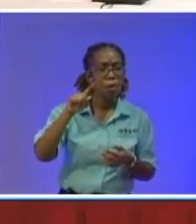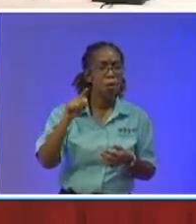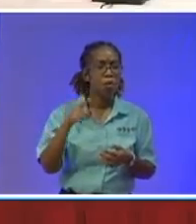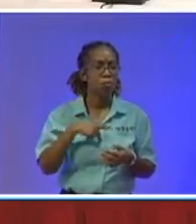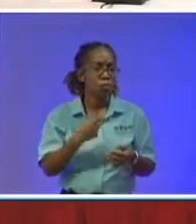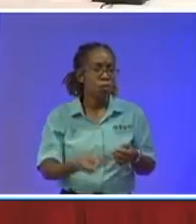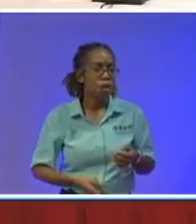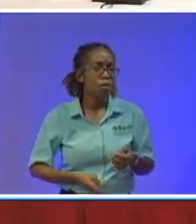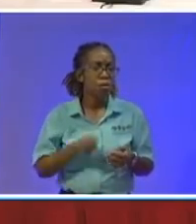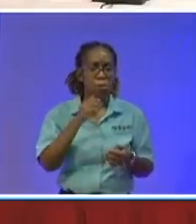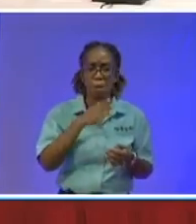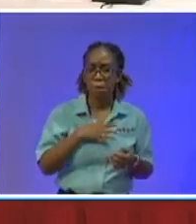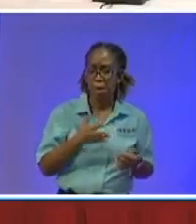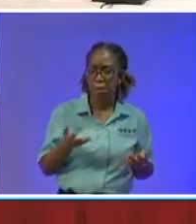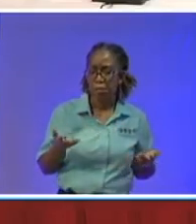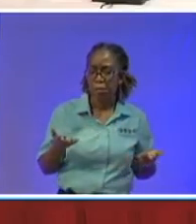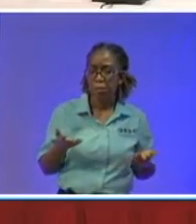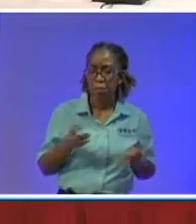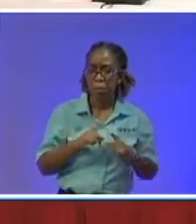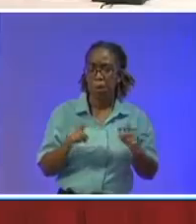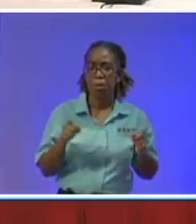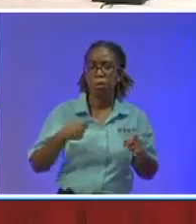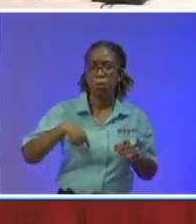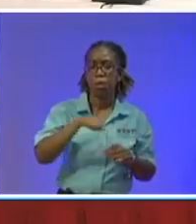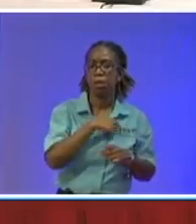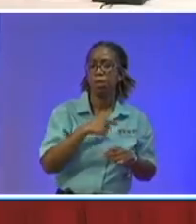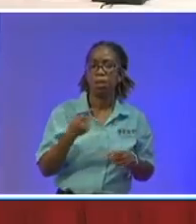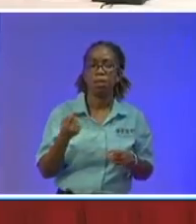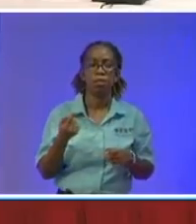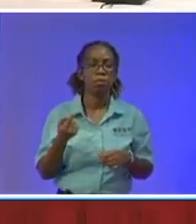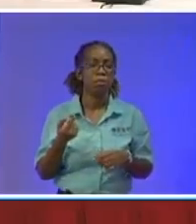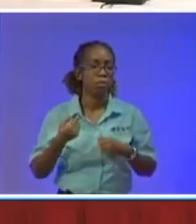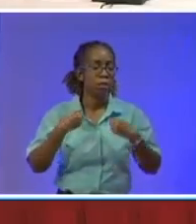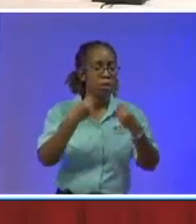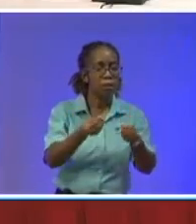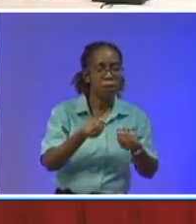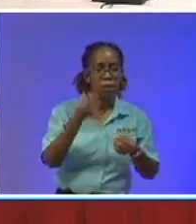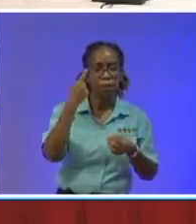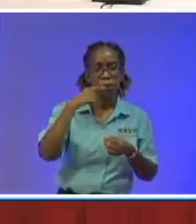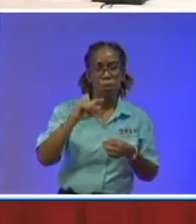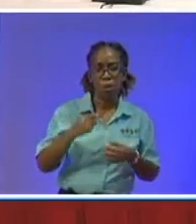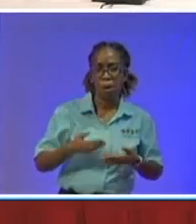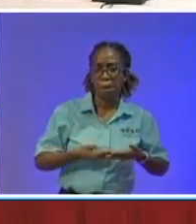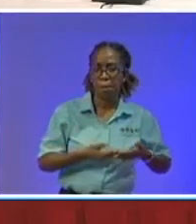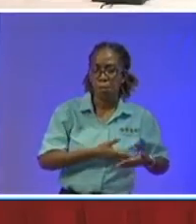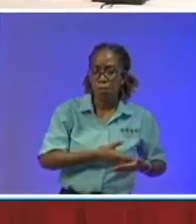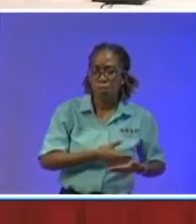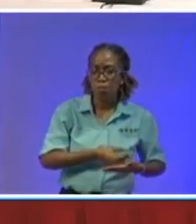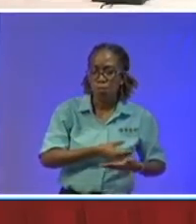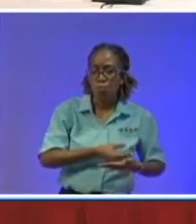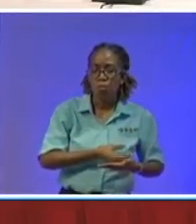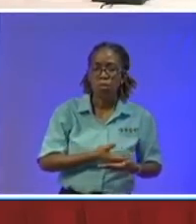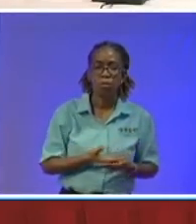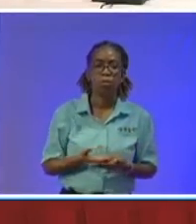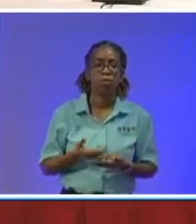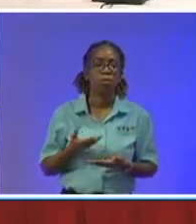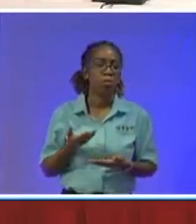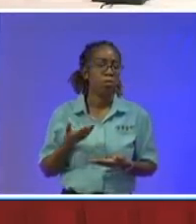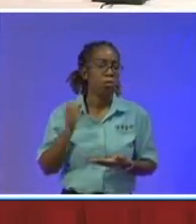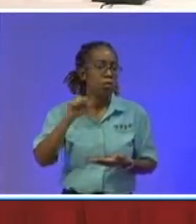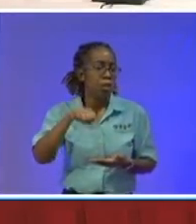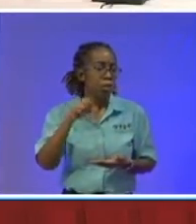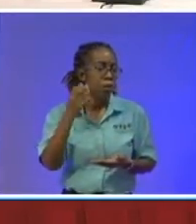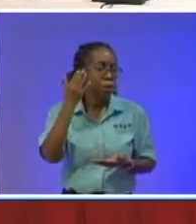we are only giving them for breastfeeding. Is that the case? And why not within? Currently,